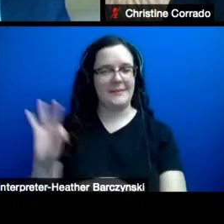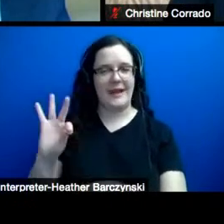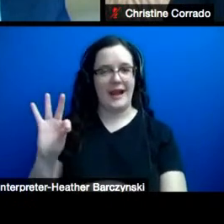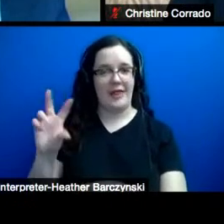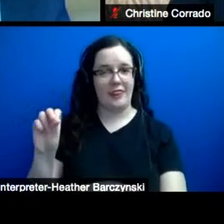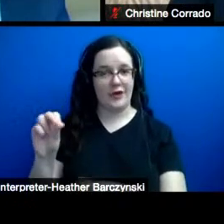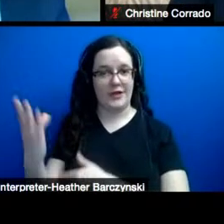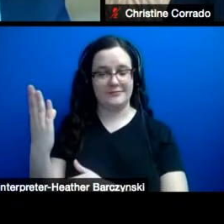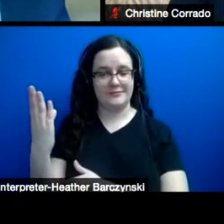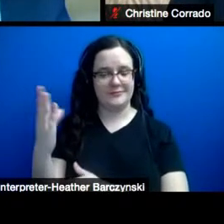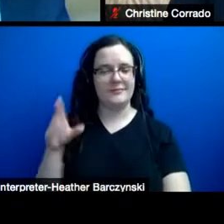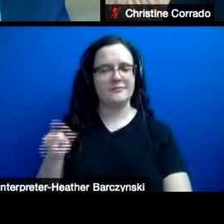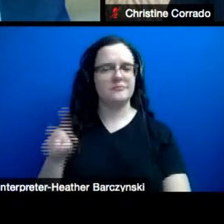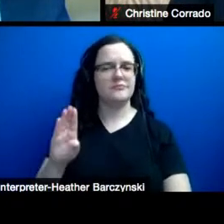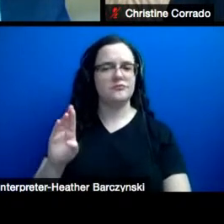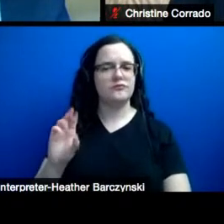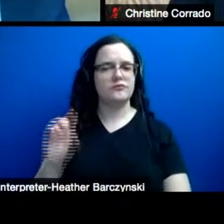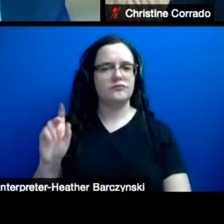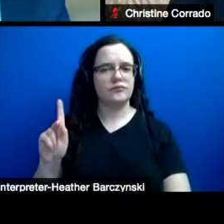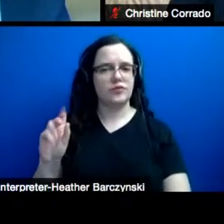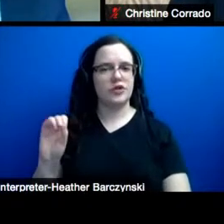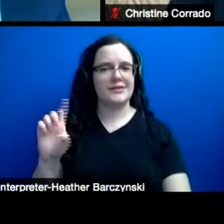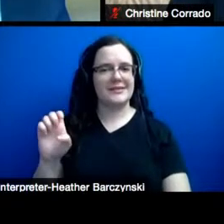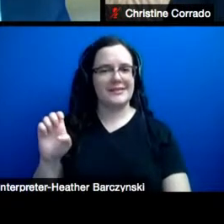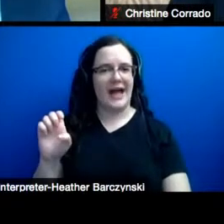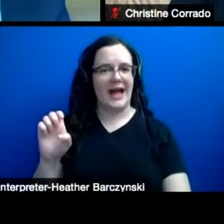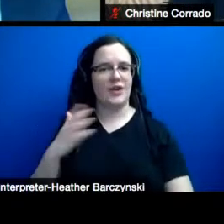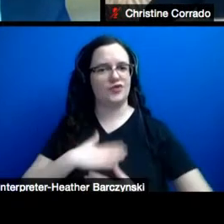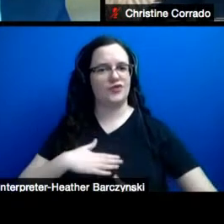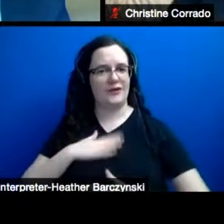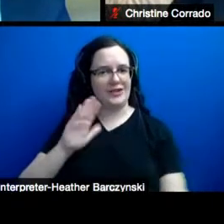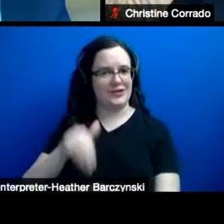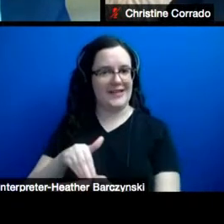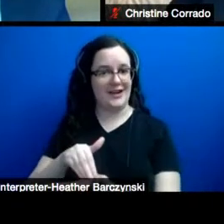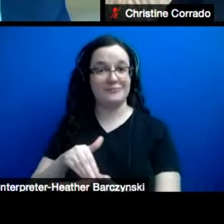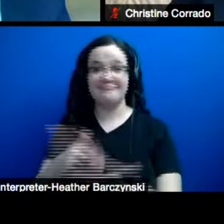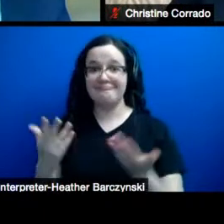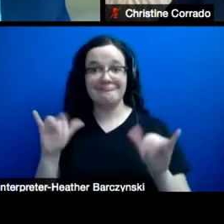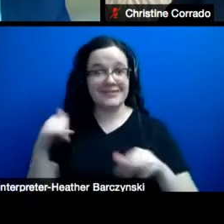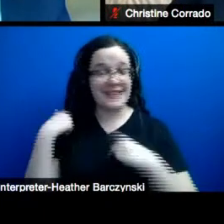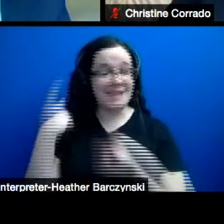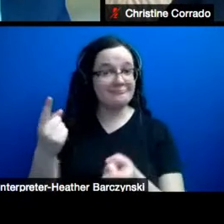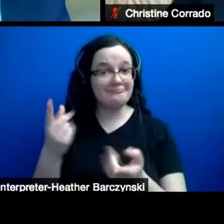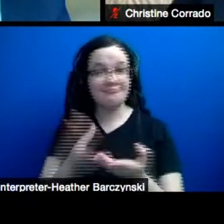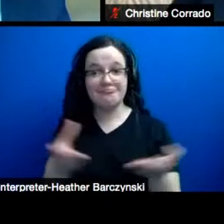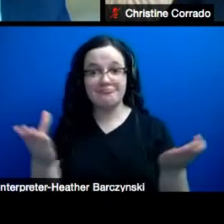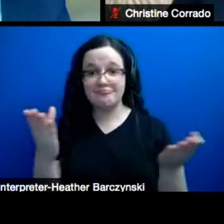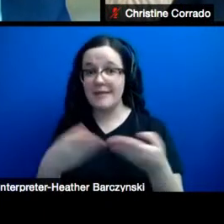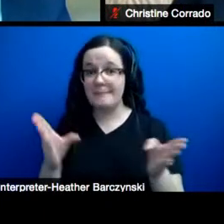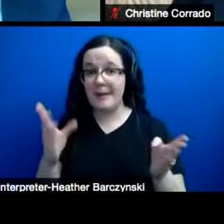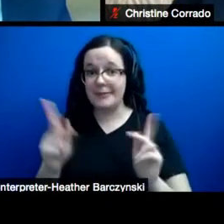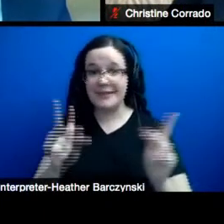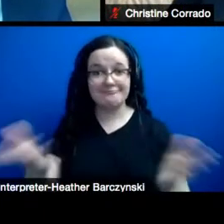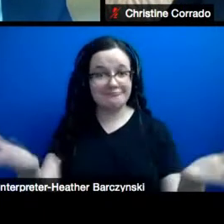a.m. at the Brookside Recreation Center. As always, members of the public are invited to attend.